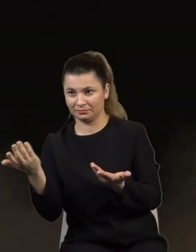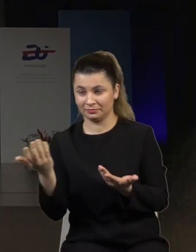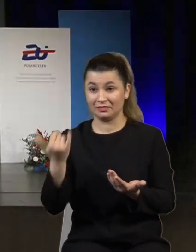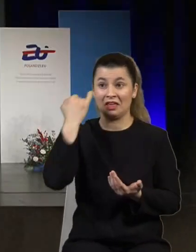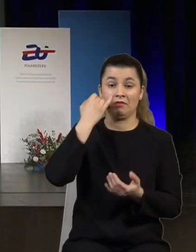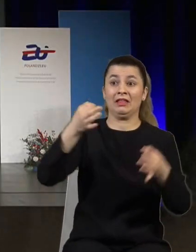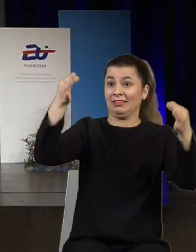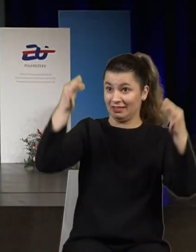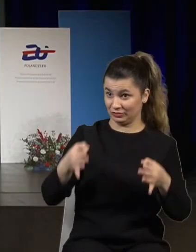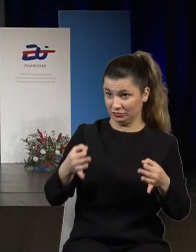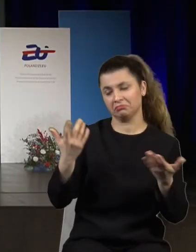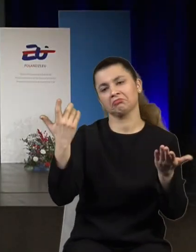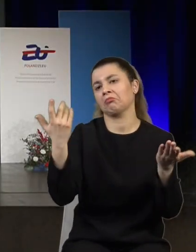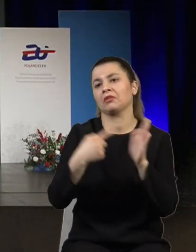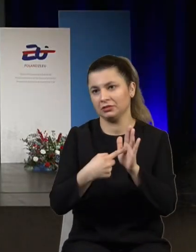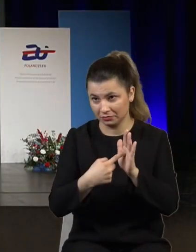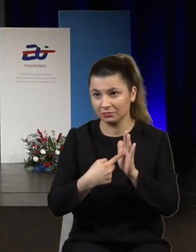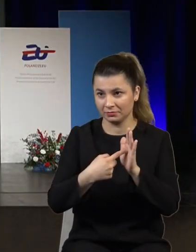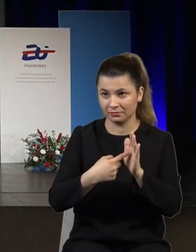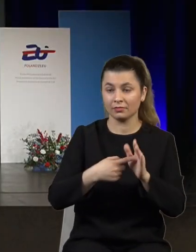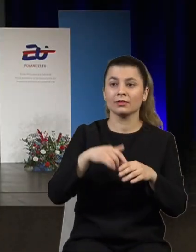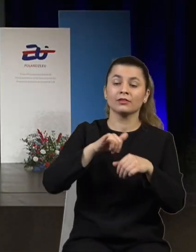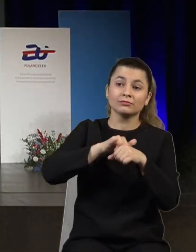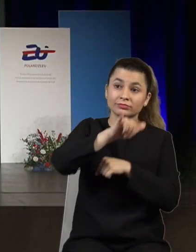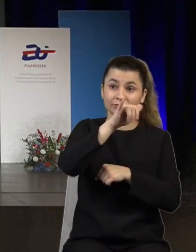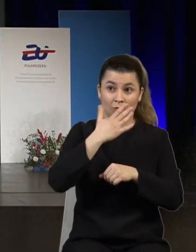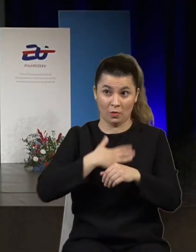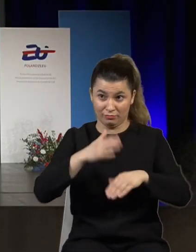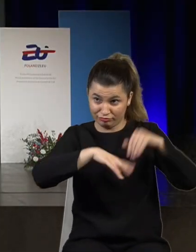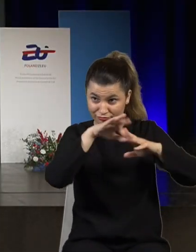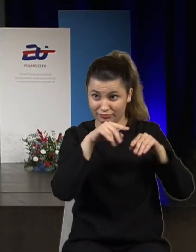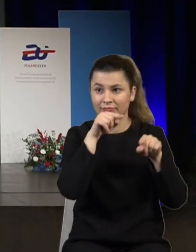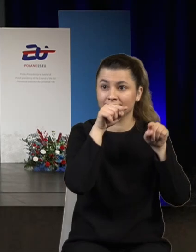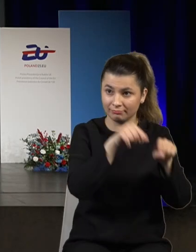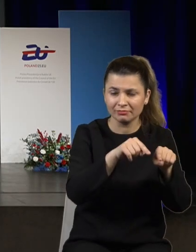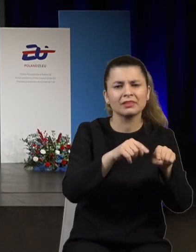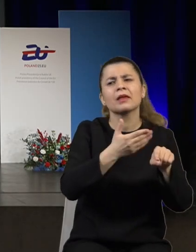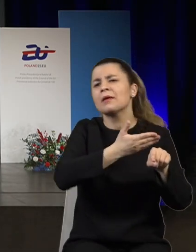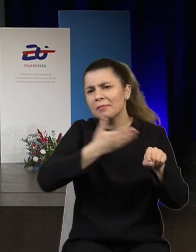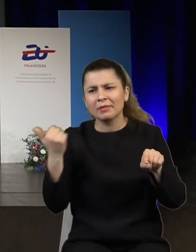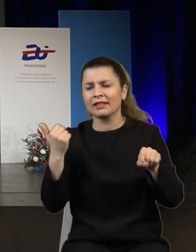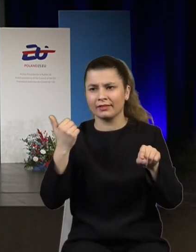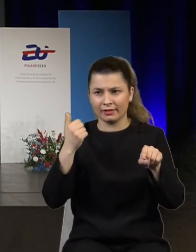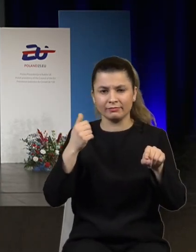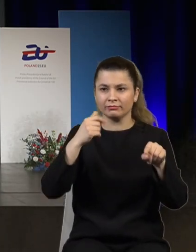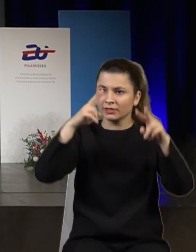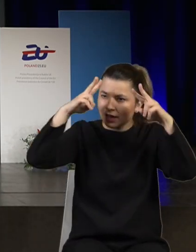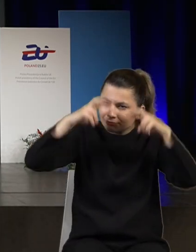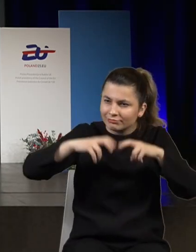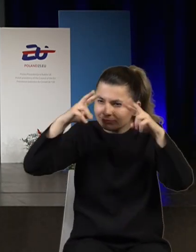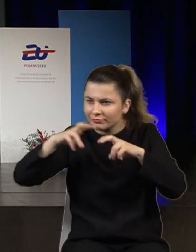data analysis, and that will allow us to combine many more of these goals. And I don't think they have to